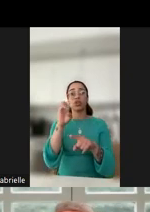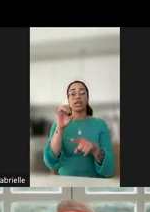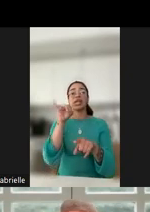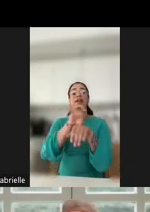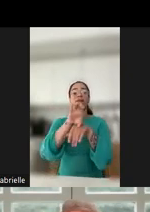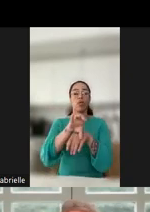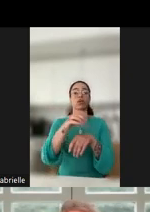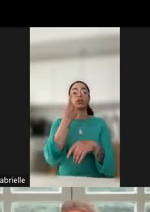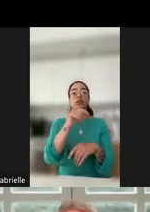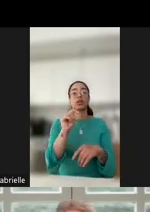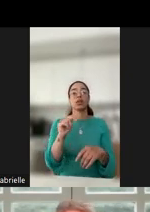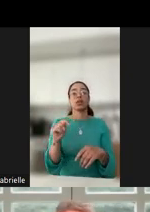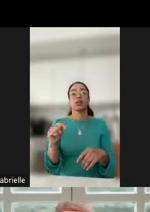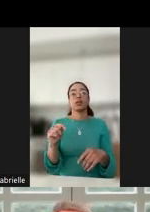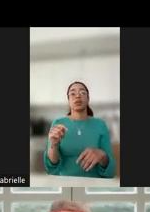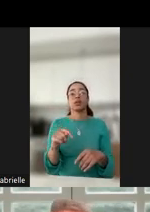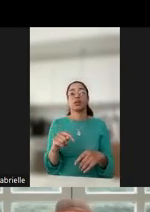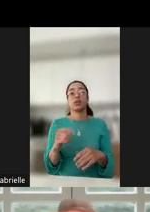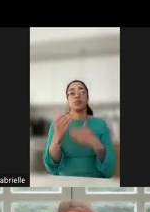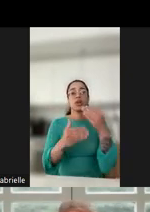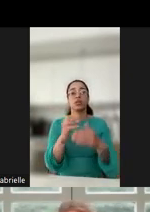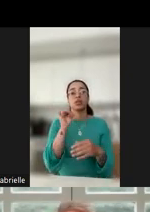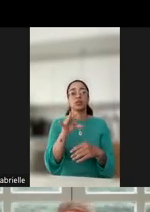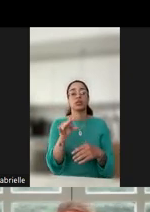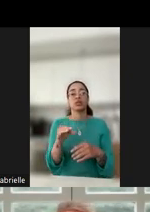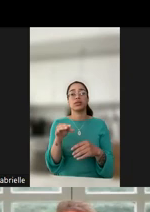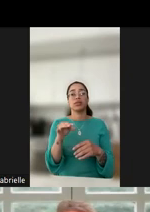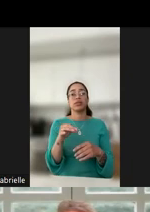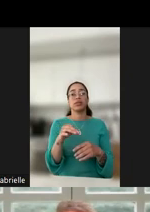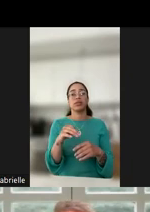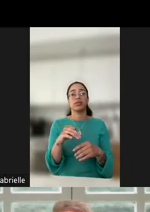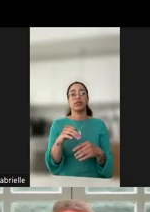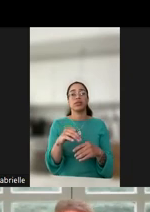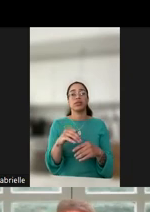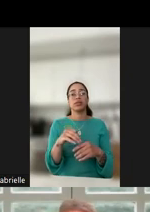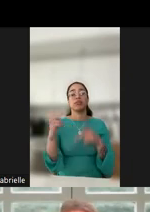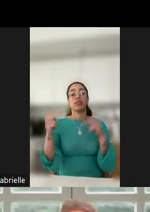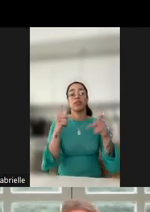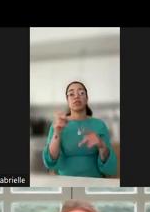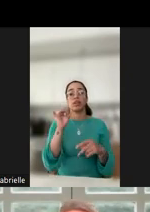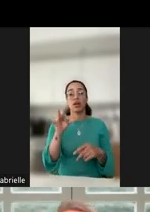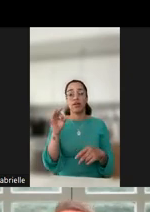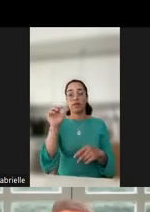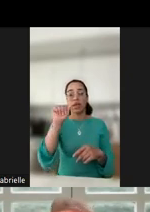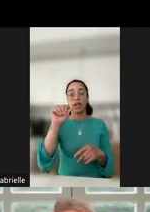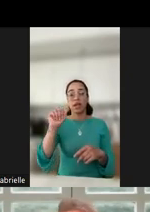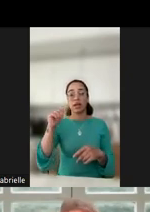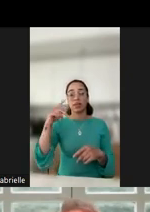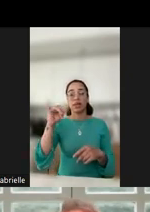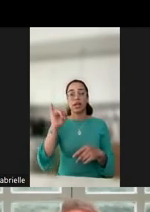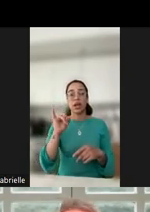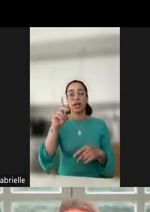Asian immigrants in People versus Hall ruling that people of Asian descent could not